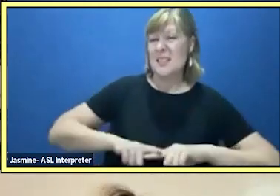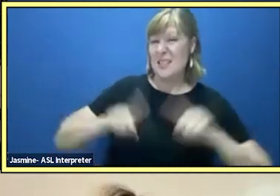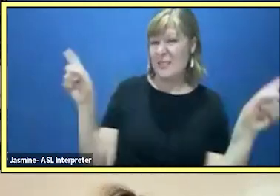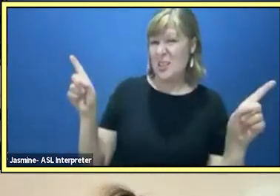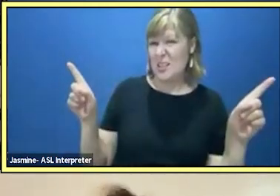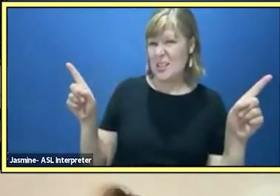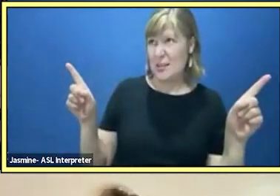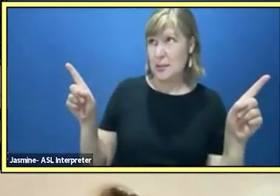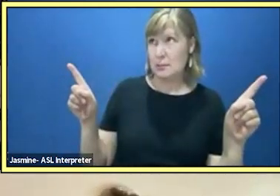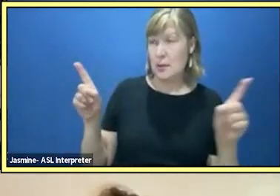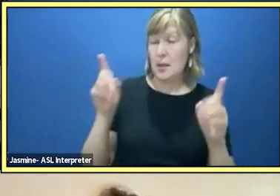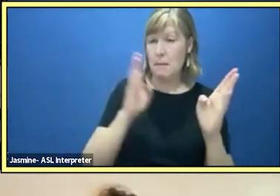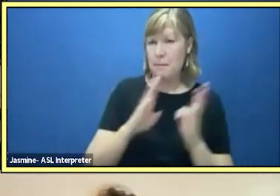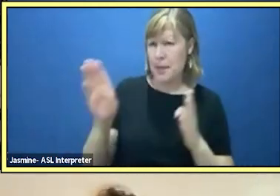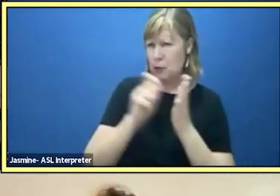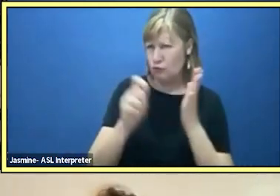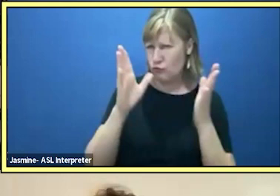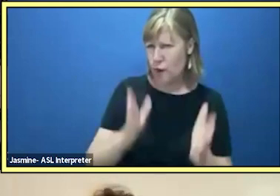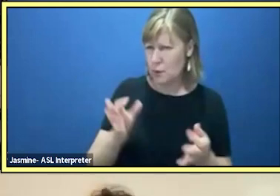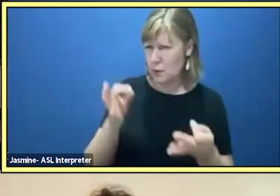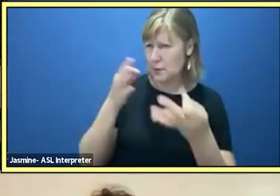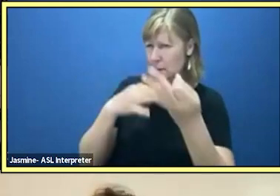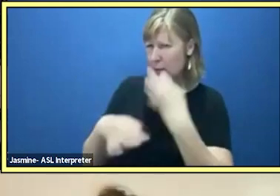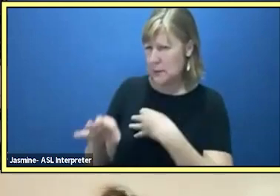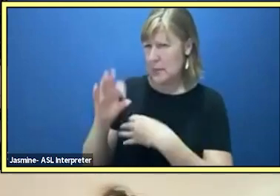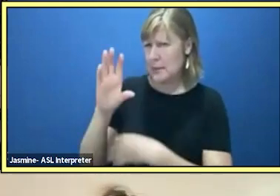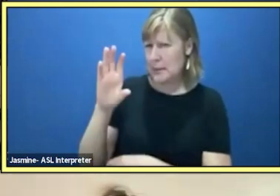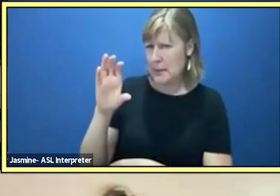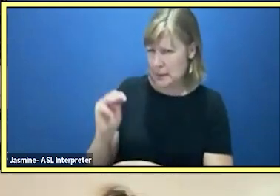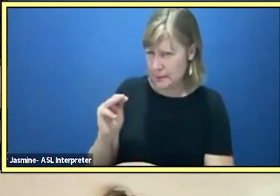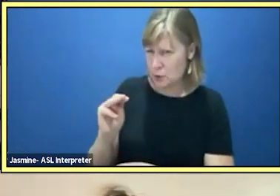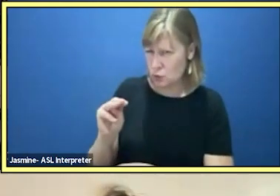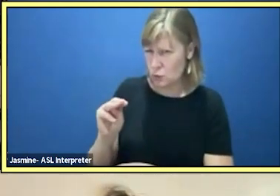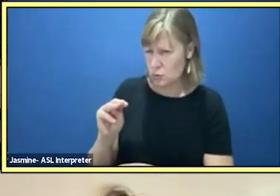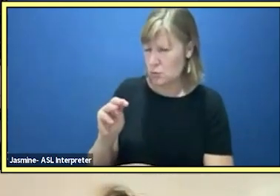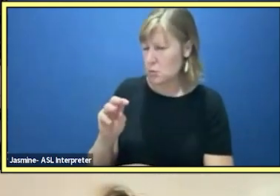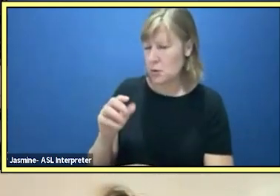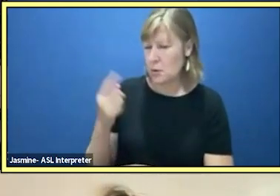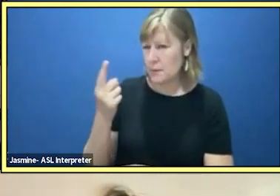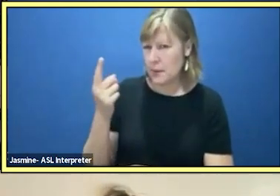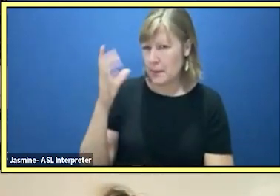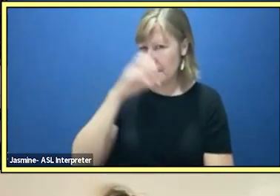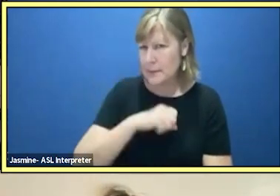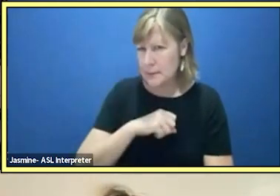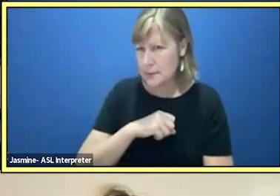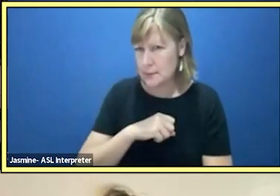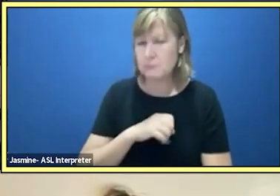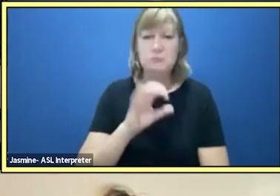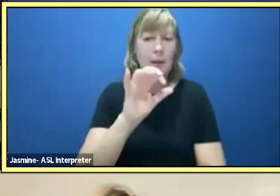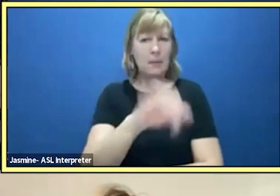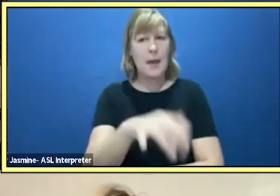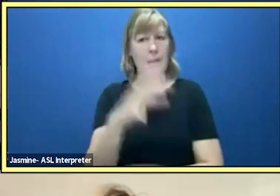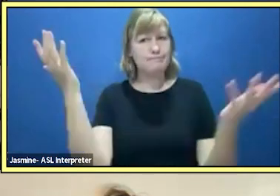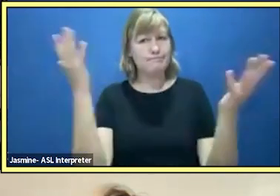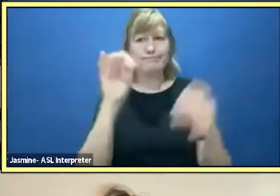case manager? Or is there some other difference I'm missing? That's pretty much the difference.